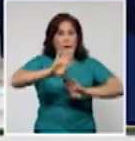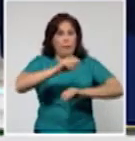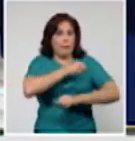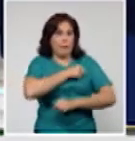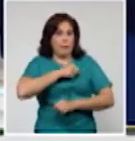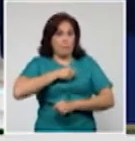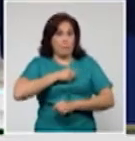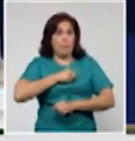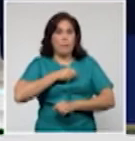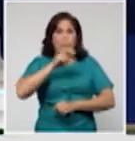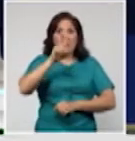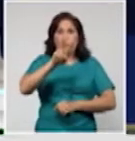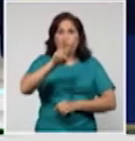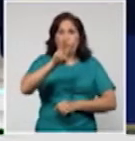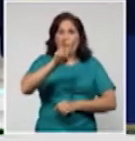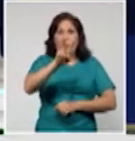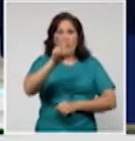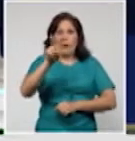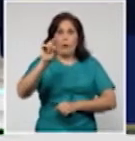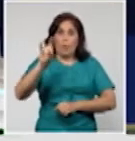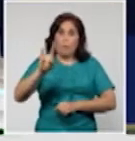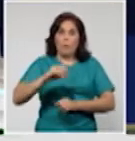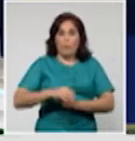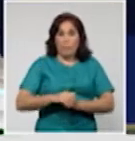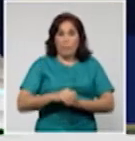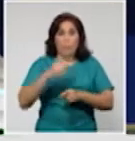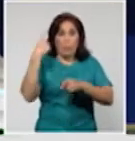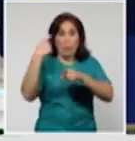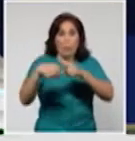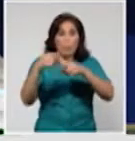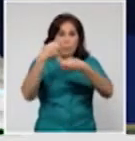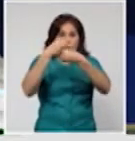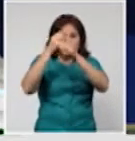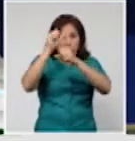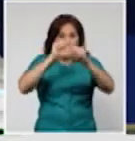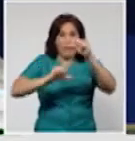376 in the Genetic Engineering and Biotechnology Center Lab,